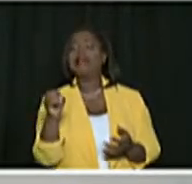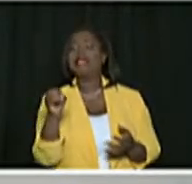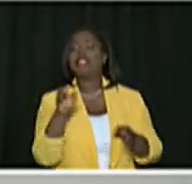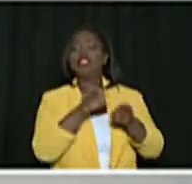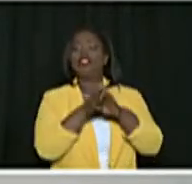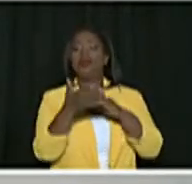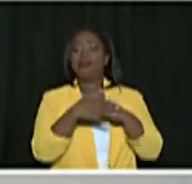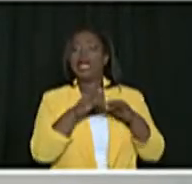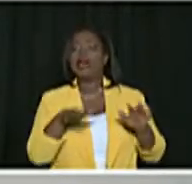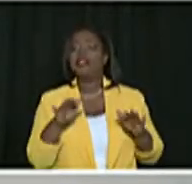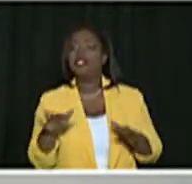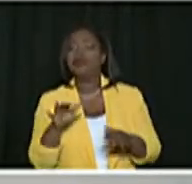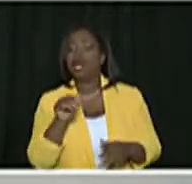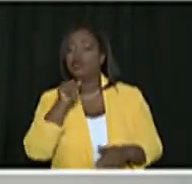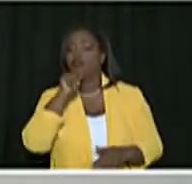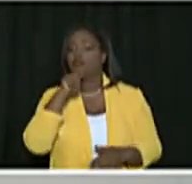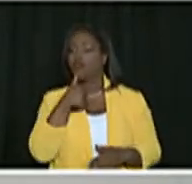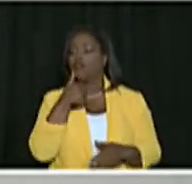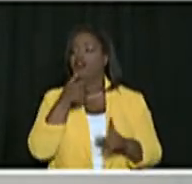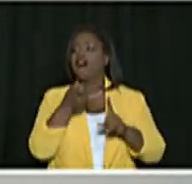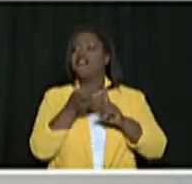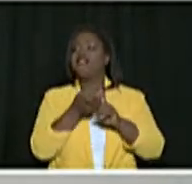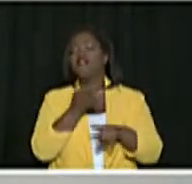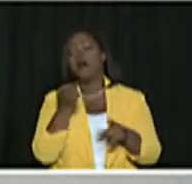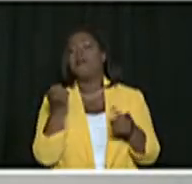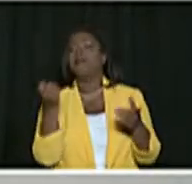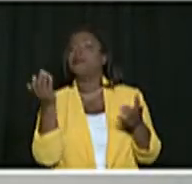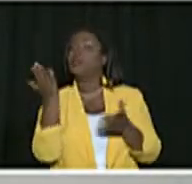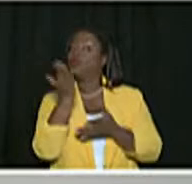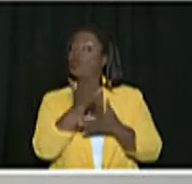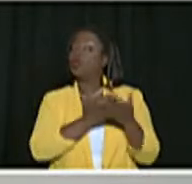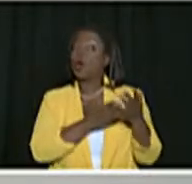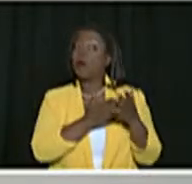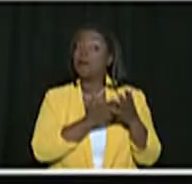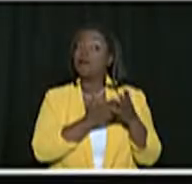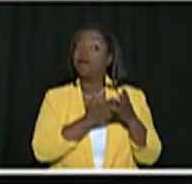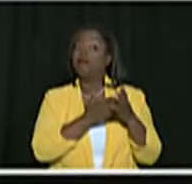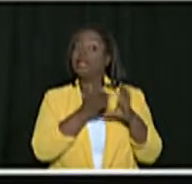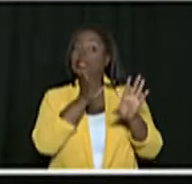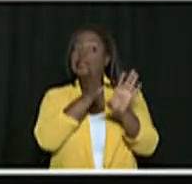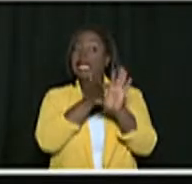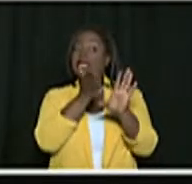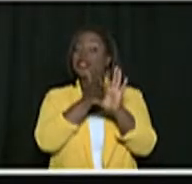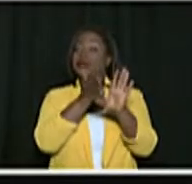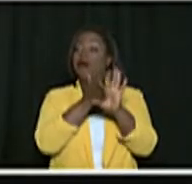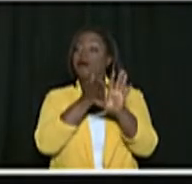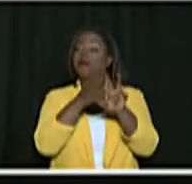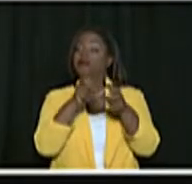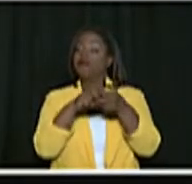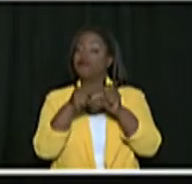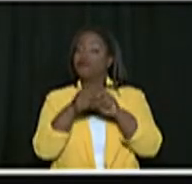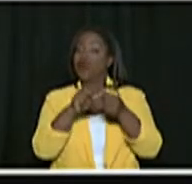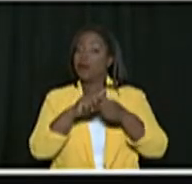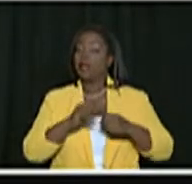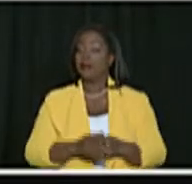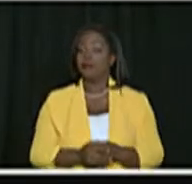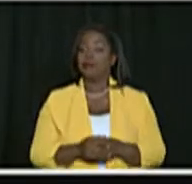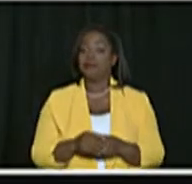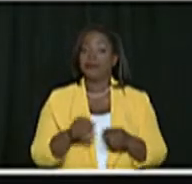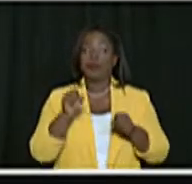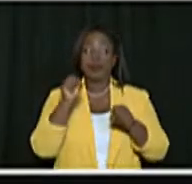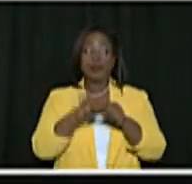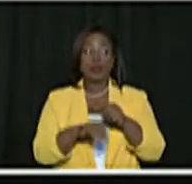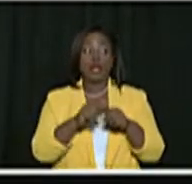they actually suffer from some sort of mental disorder. So it's important for us to get them that help within the school system, within a